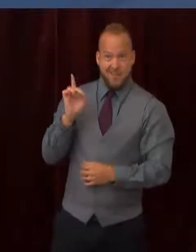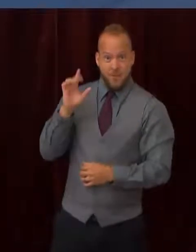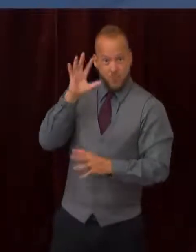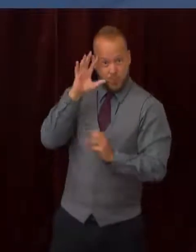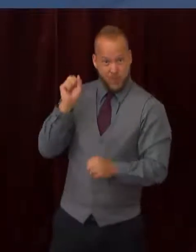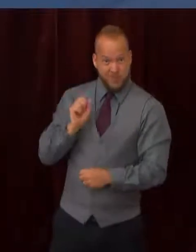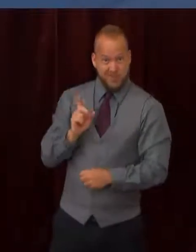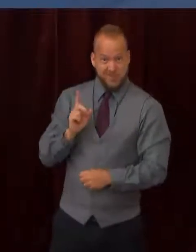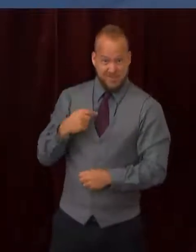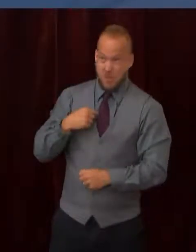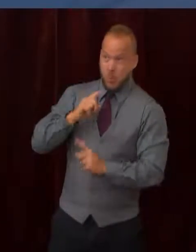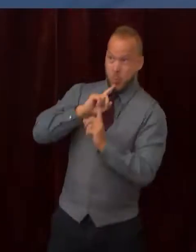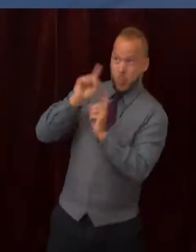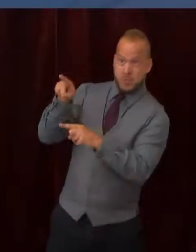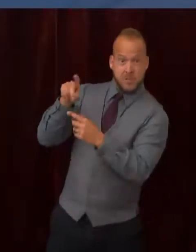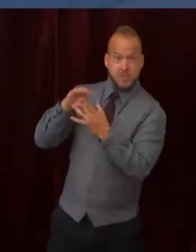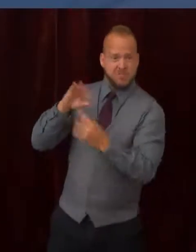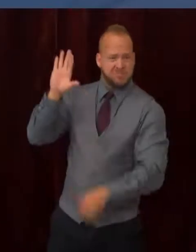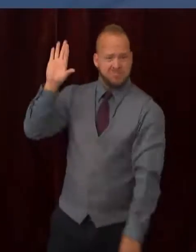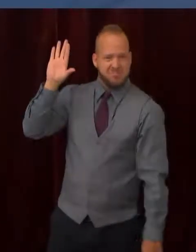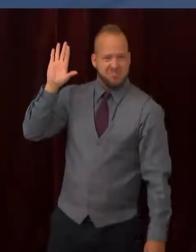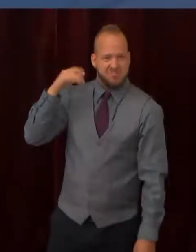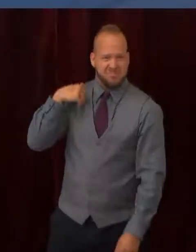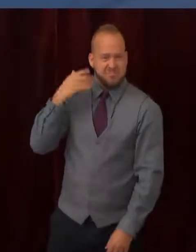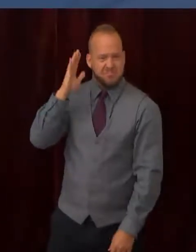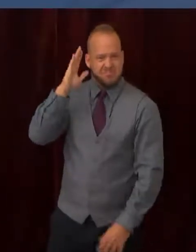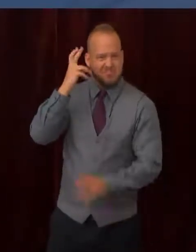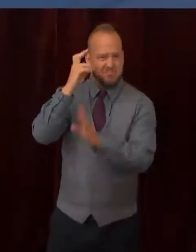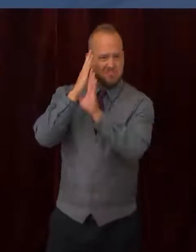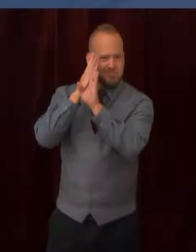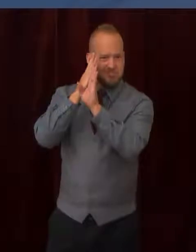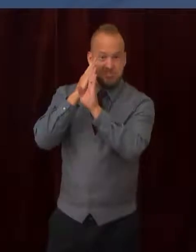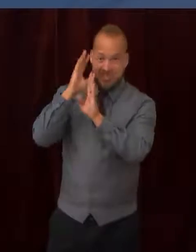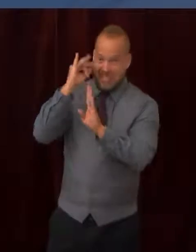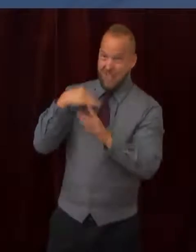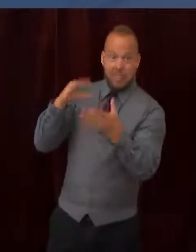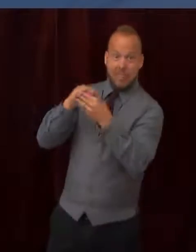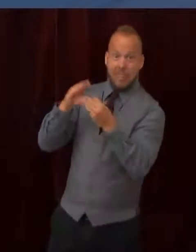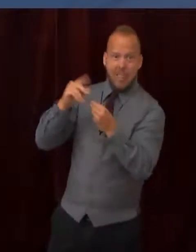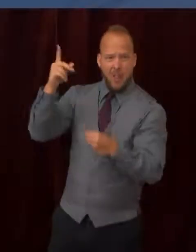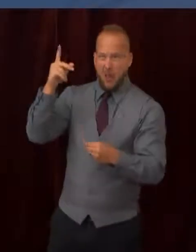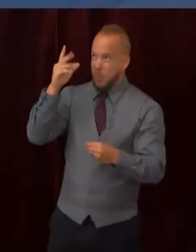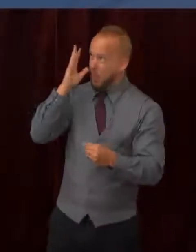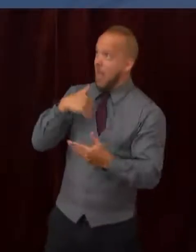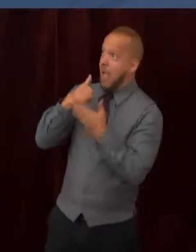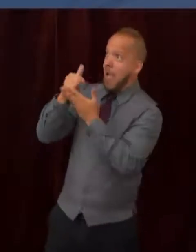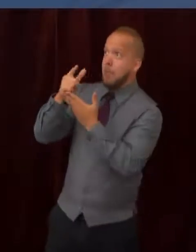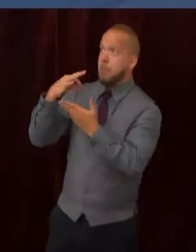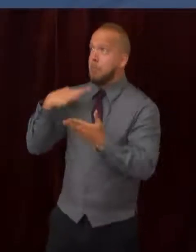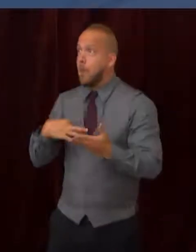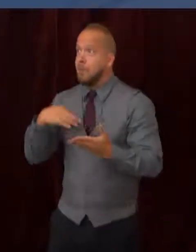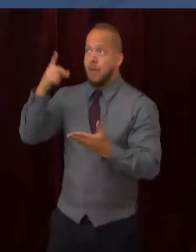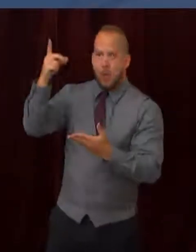coming from, and I think that my sentiments are shared by the vast majority of governors who are astounded by that ranting of the president